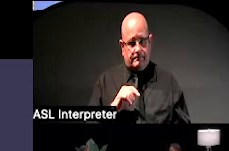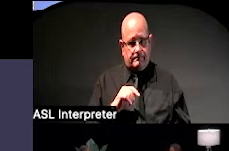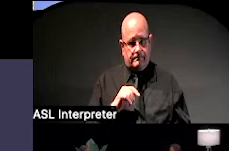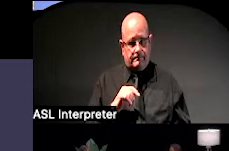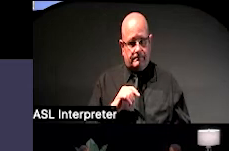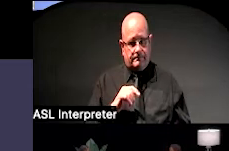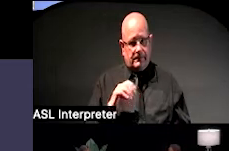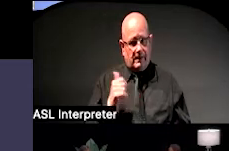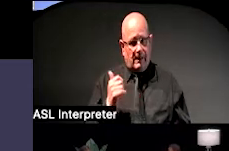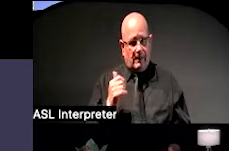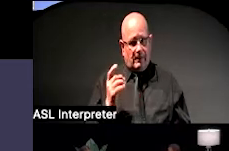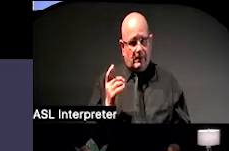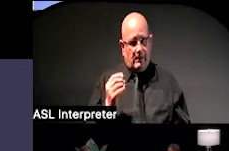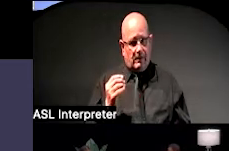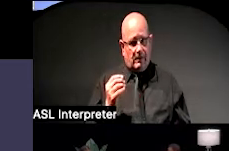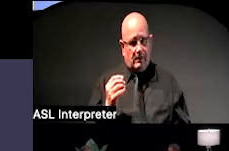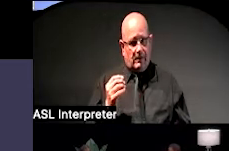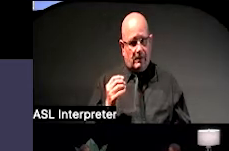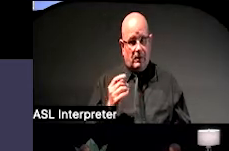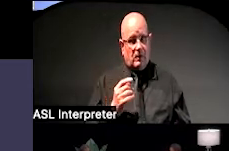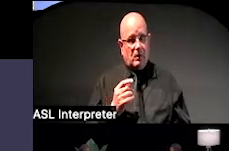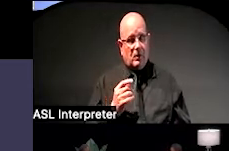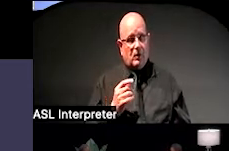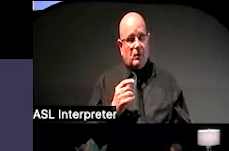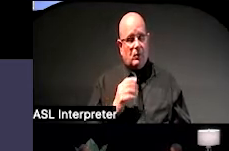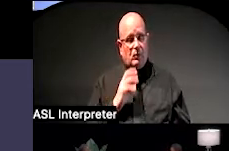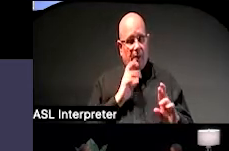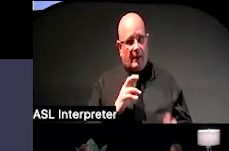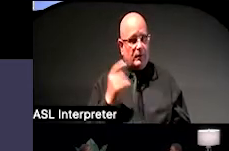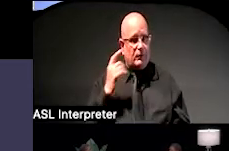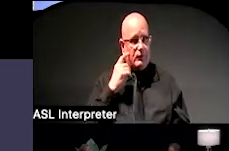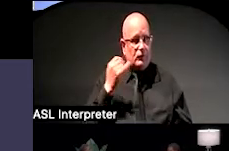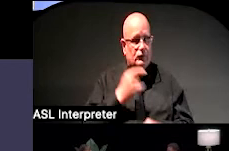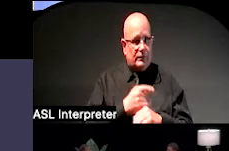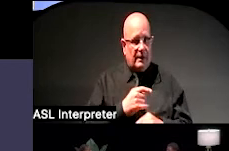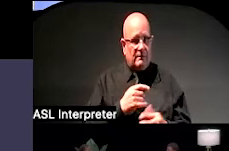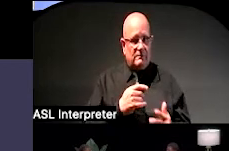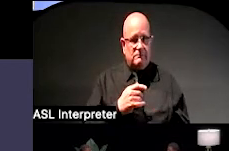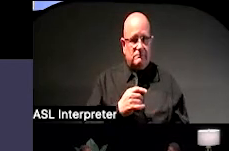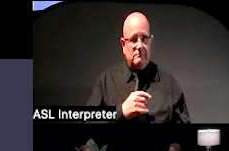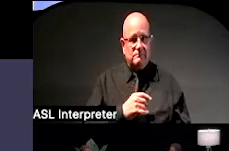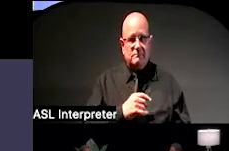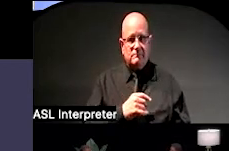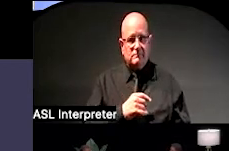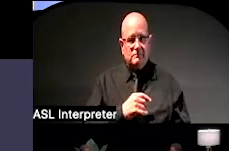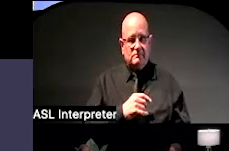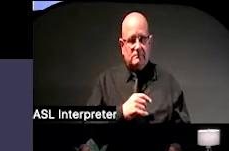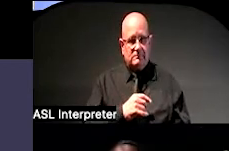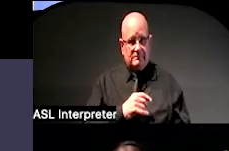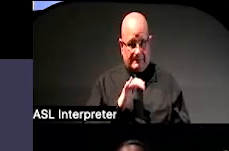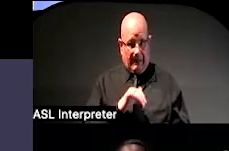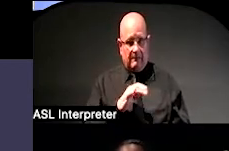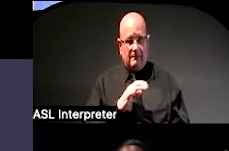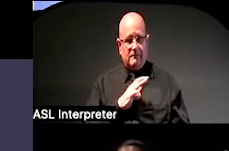what was the other question? No, I mean, you just reacting to what you heard today, some aha moments which you've given. But